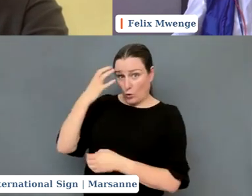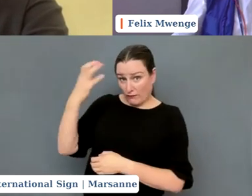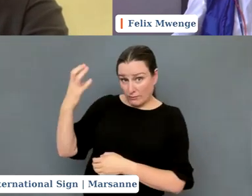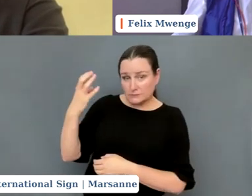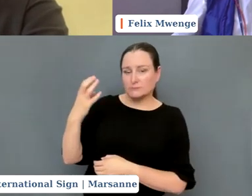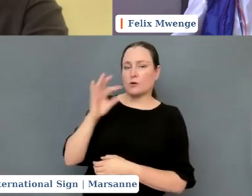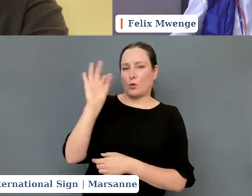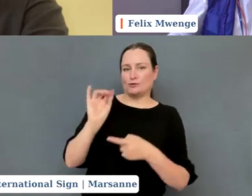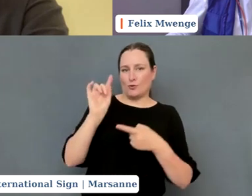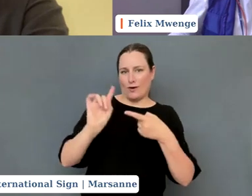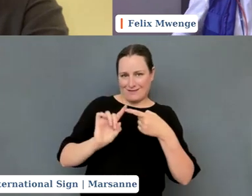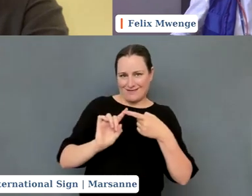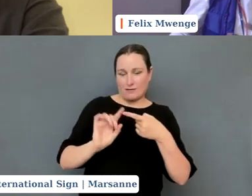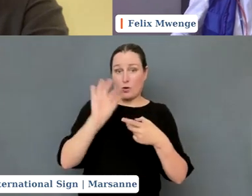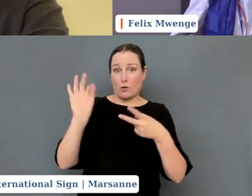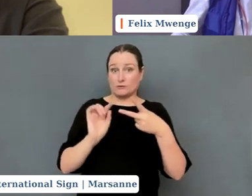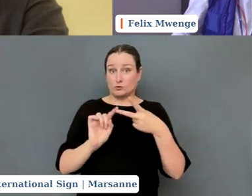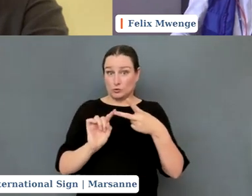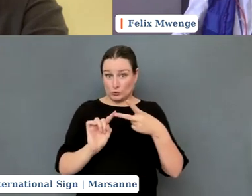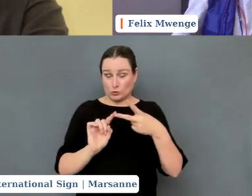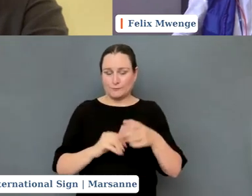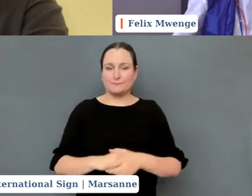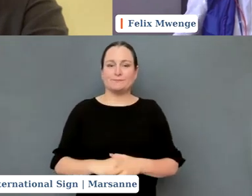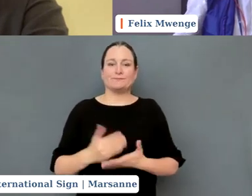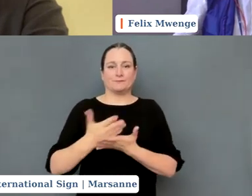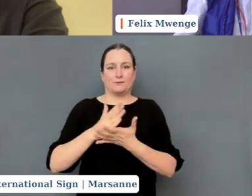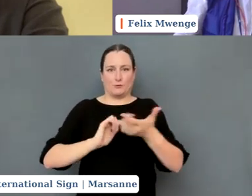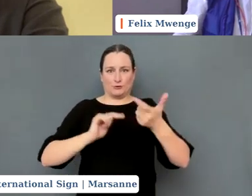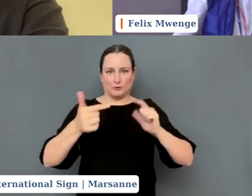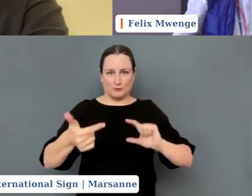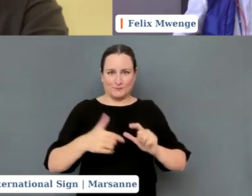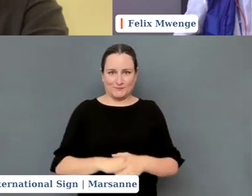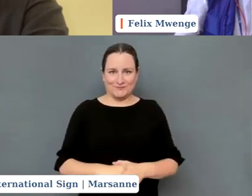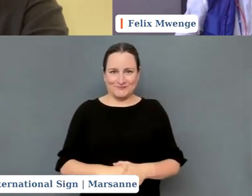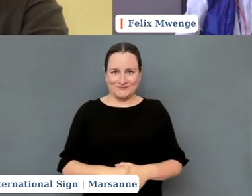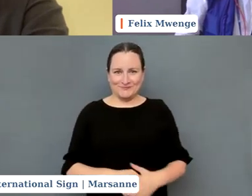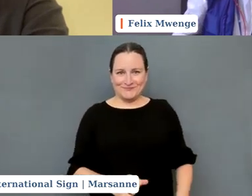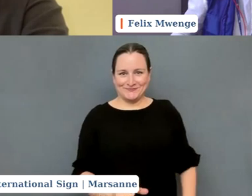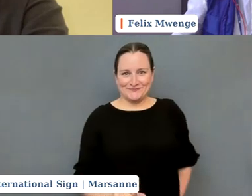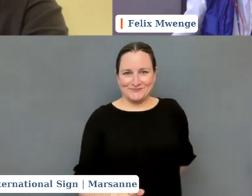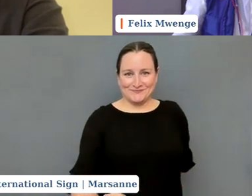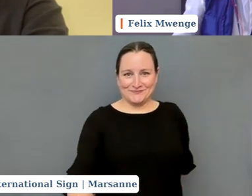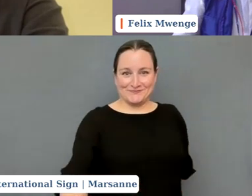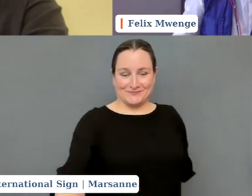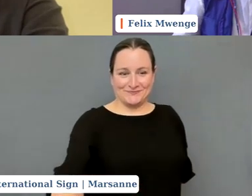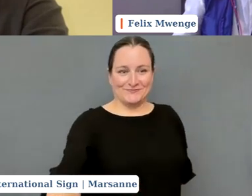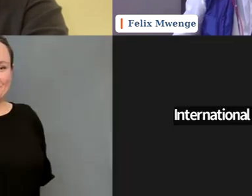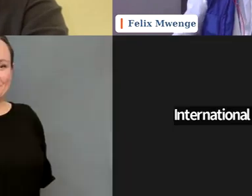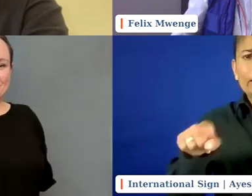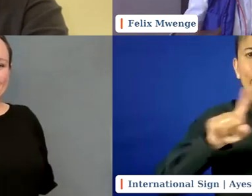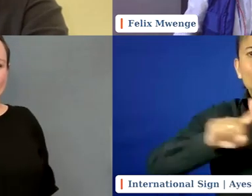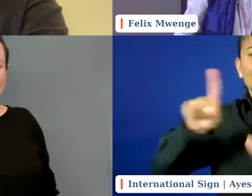how do different associations and organizations, how do they collaborate with each